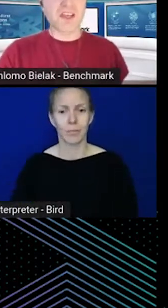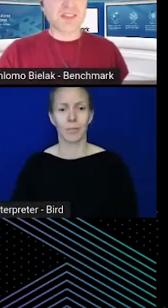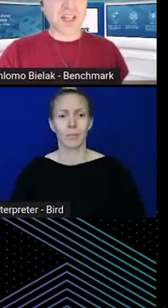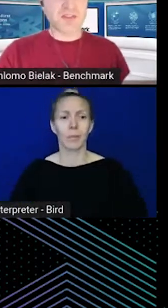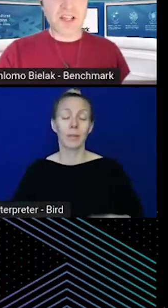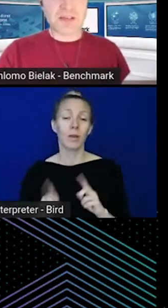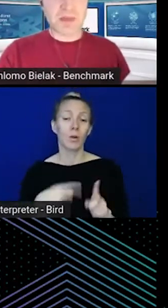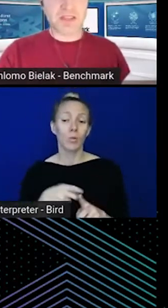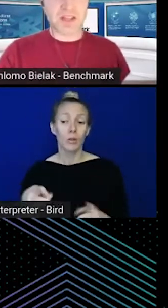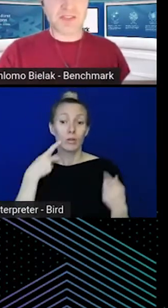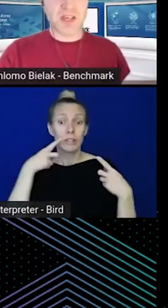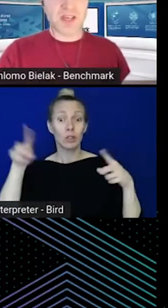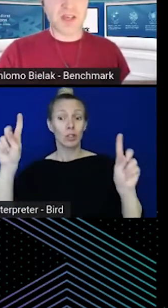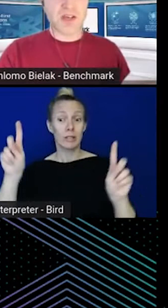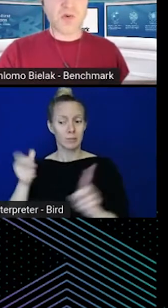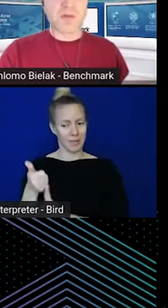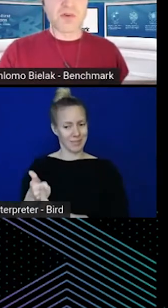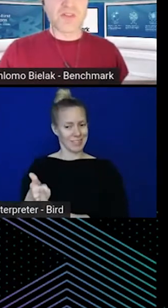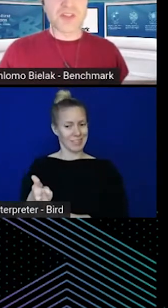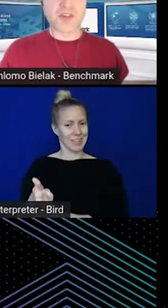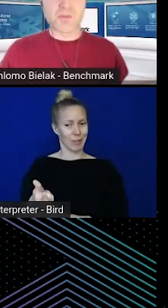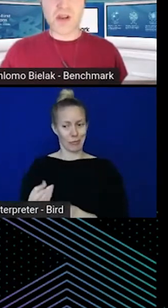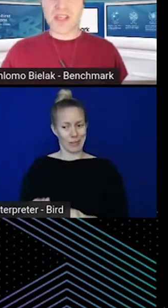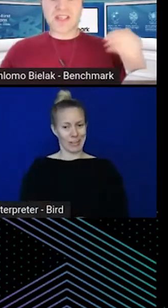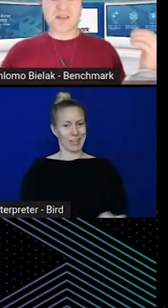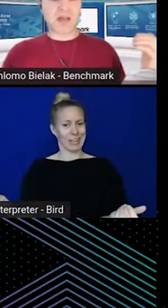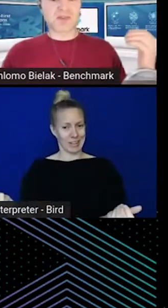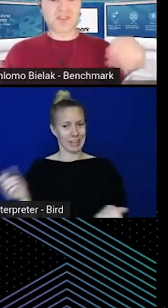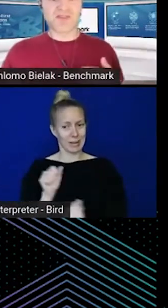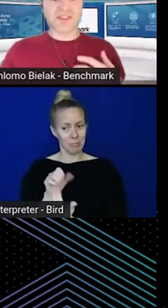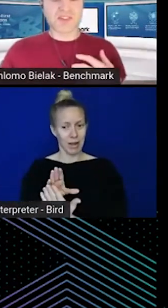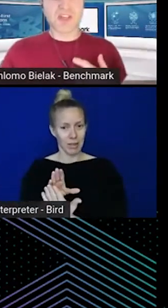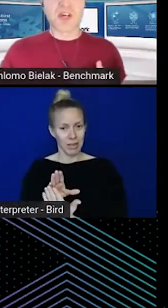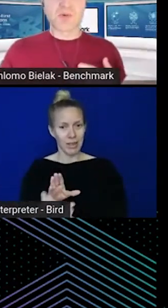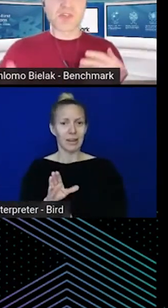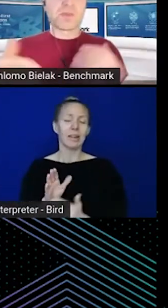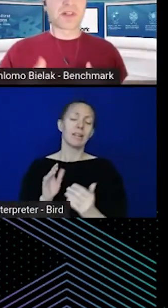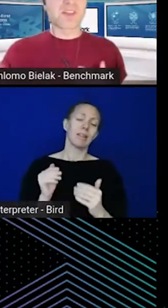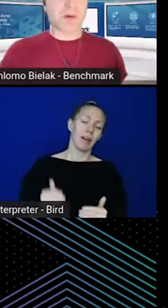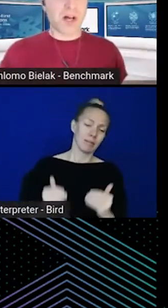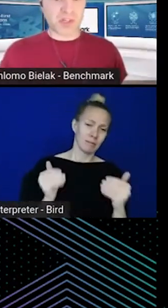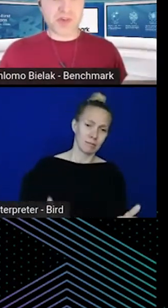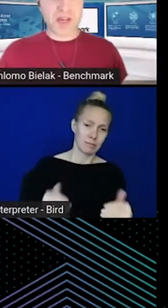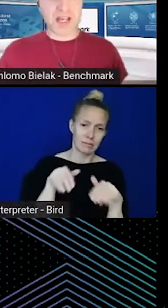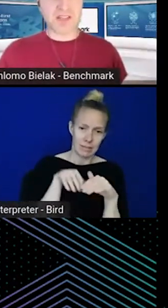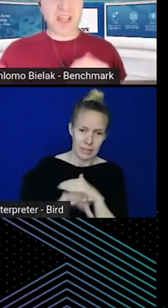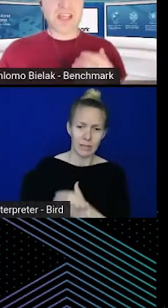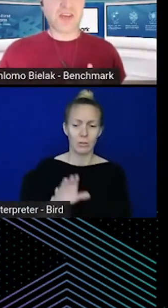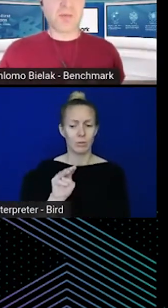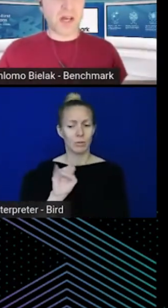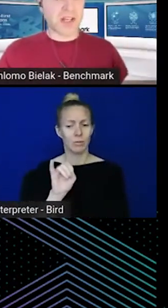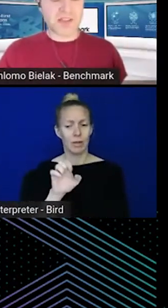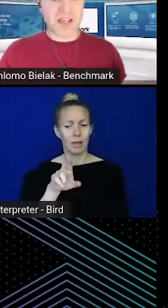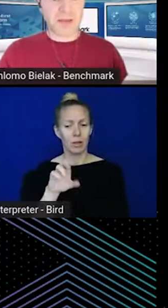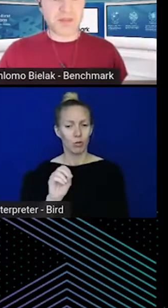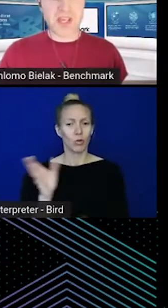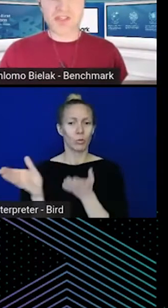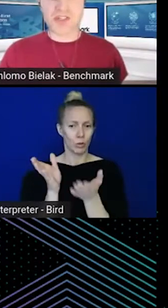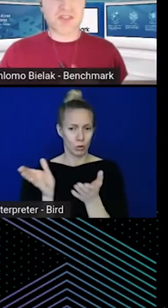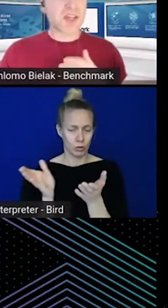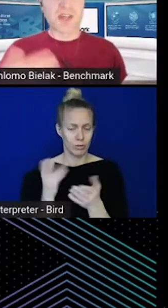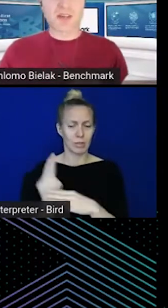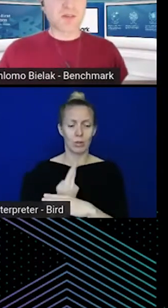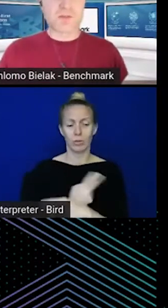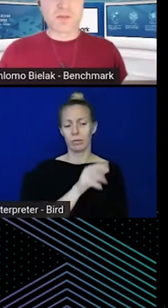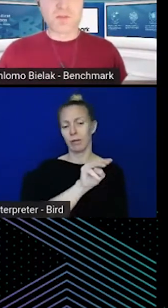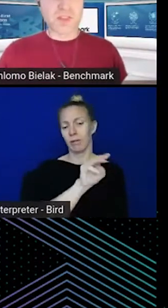achieved self-healing methods, we move into breaking into microservices, which builds upon what you had, taking your monolithic